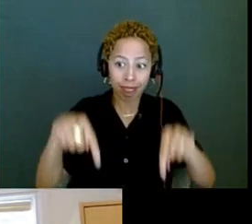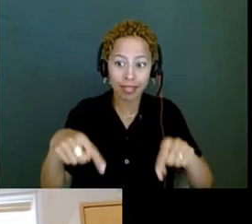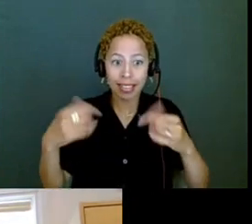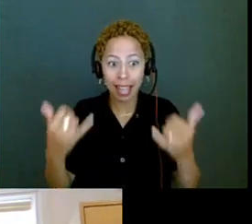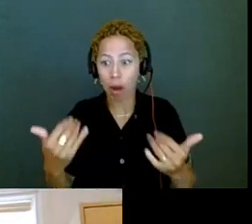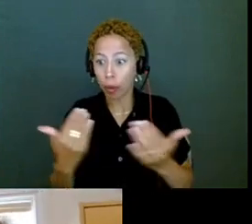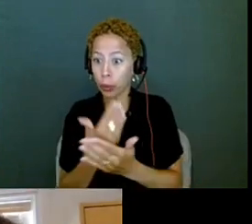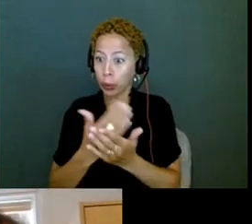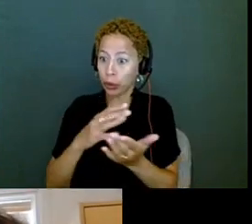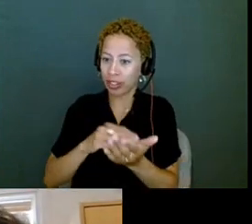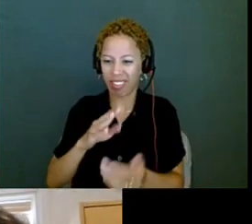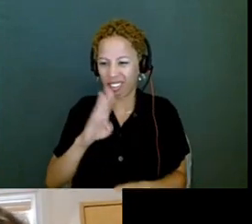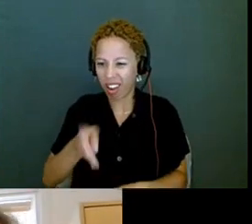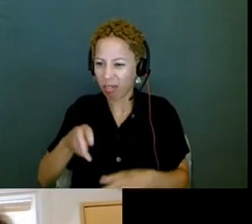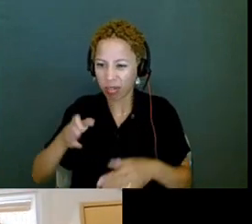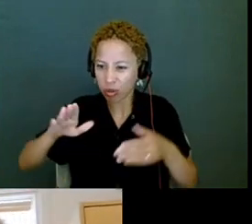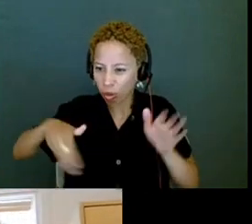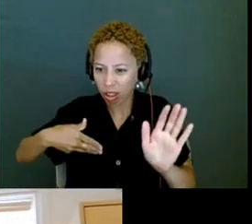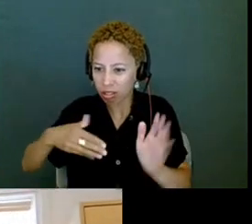nervous about it,